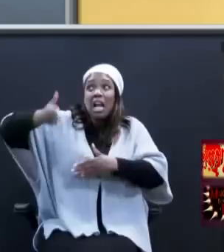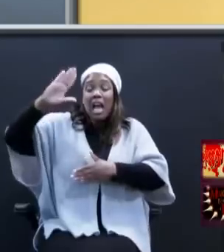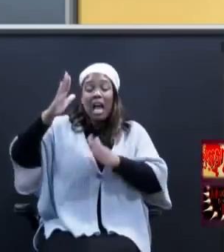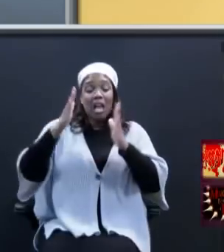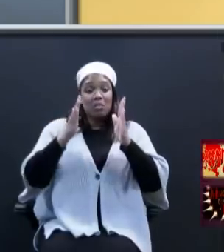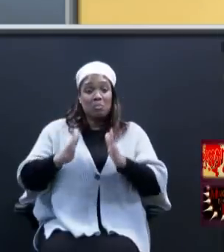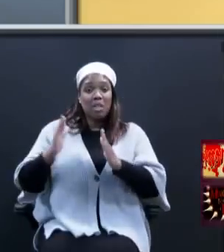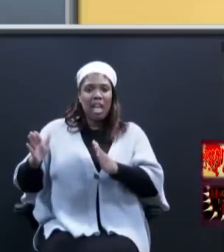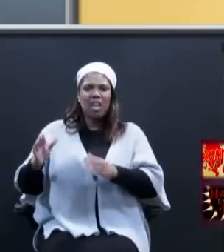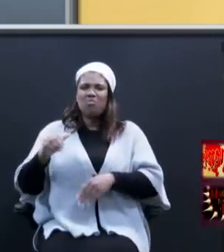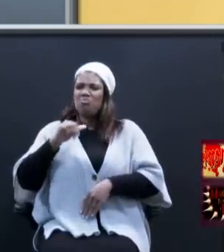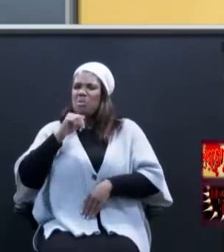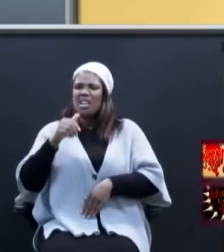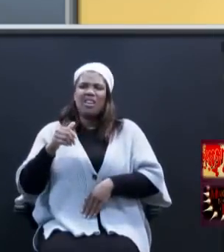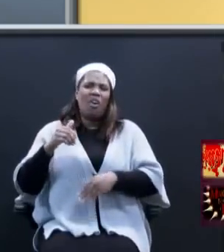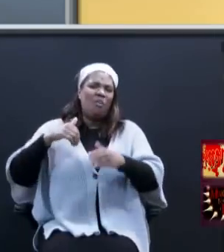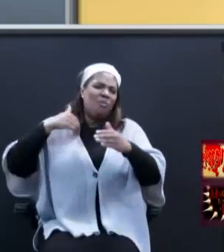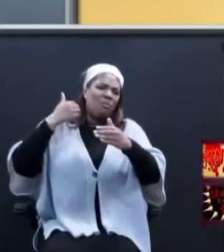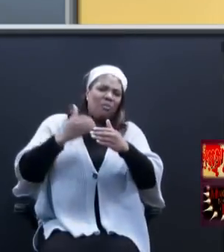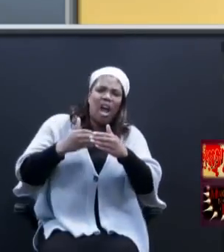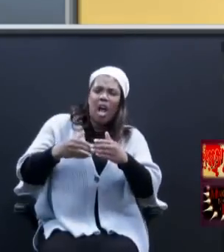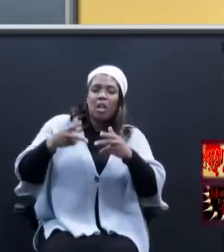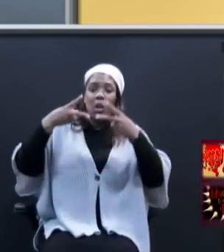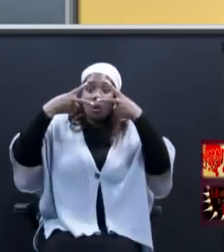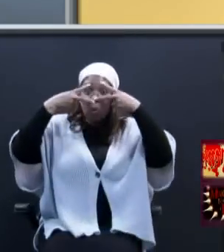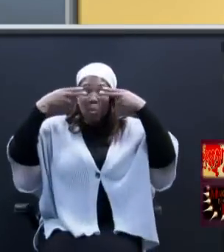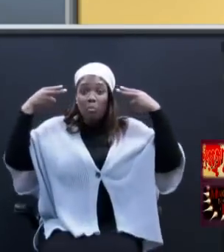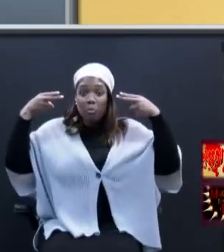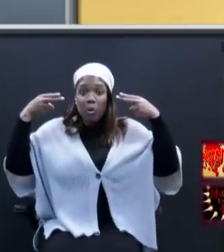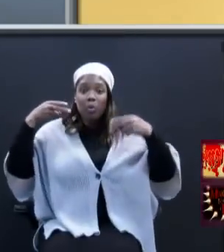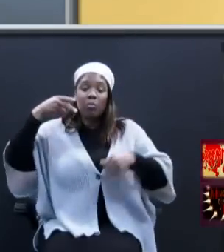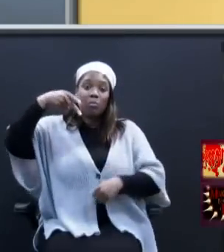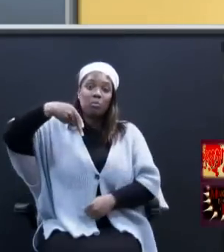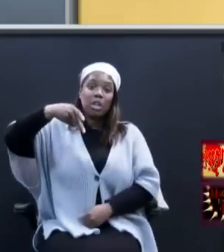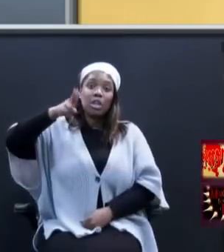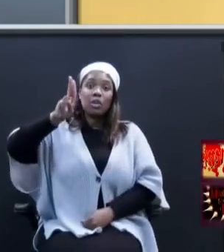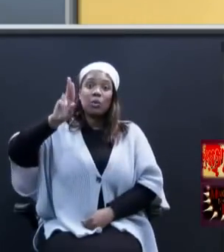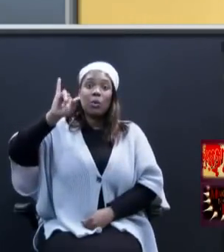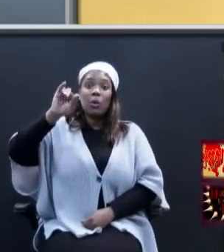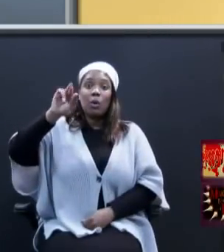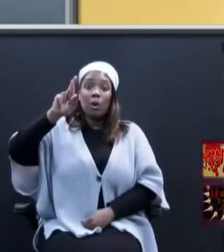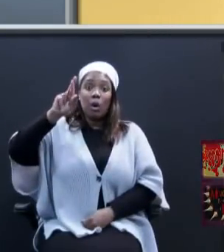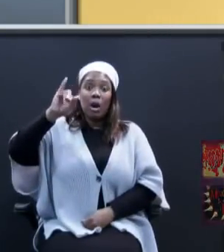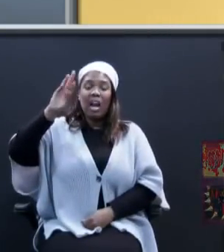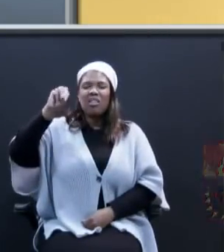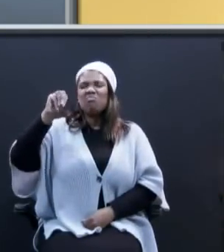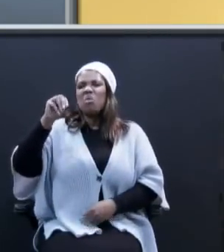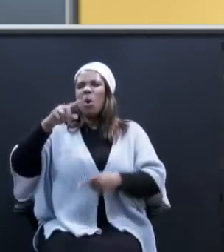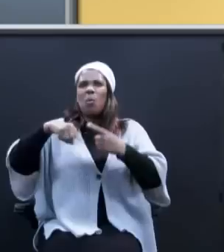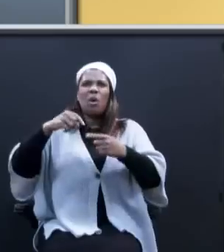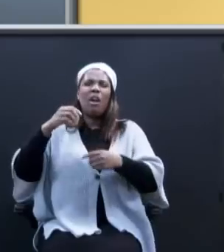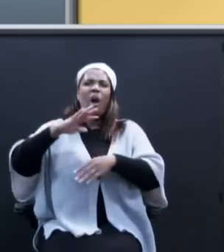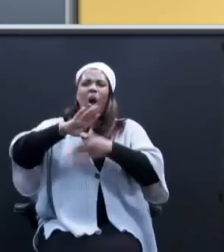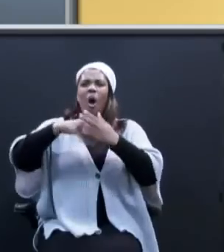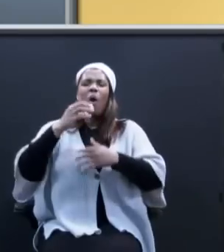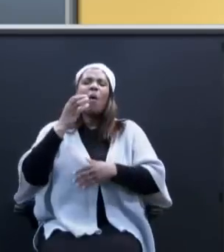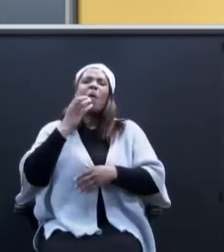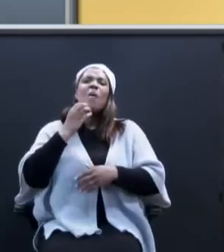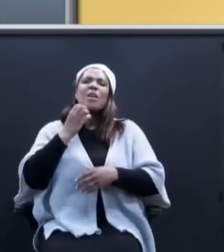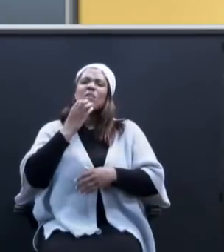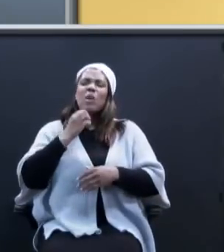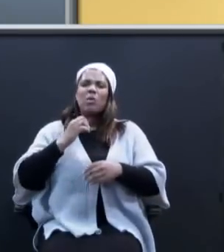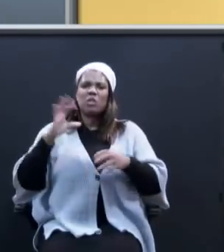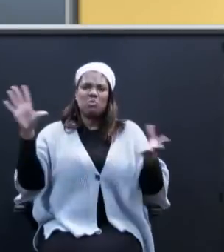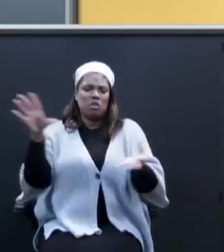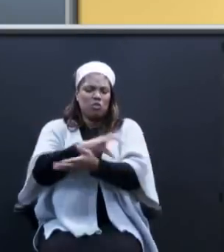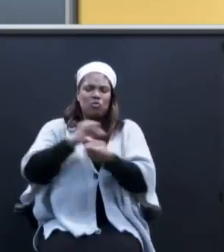Purim, you know, when all Israel was supposed to be destroyed. And we don't keep the